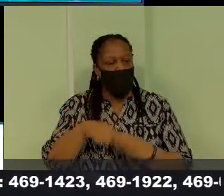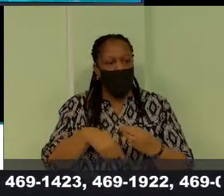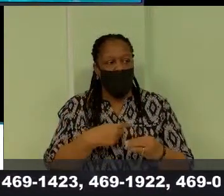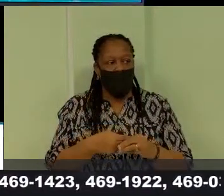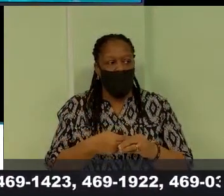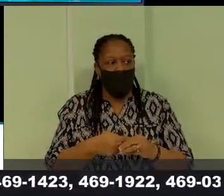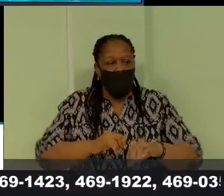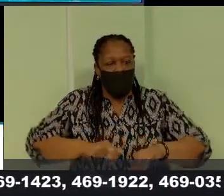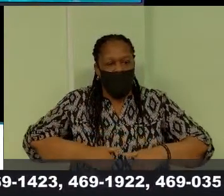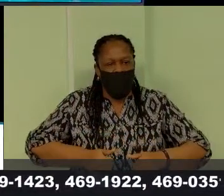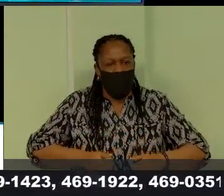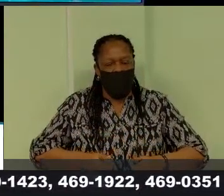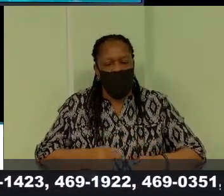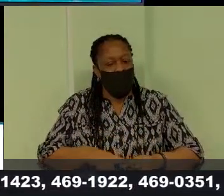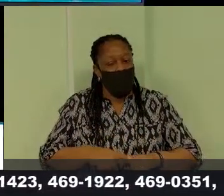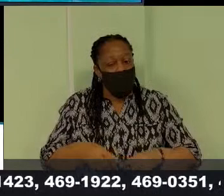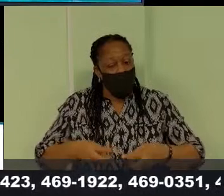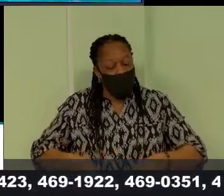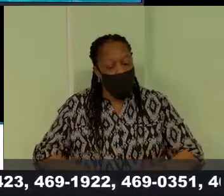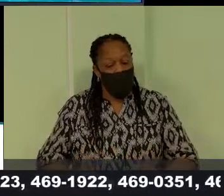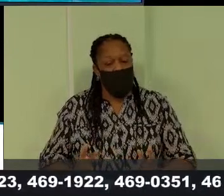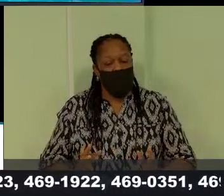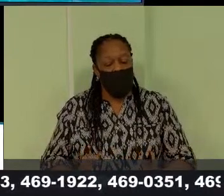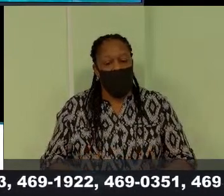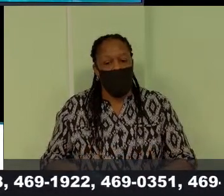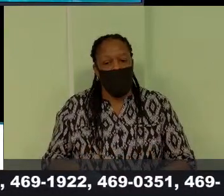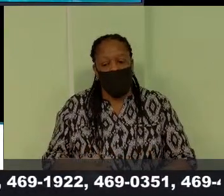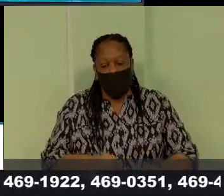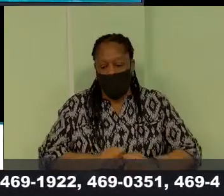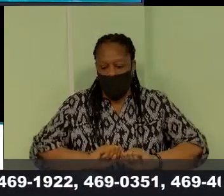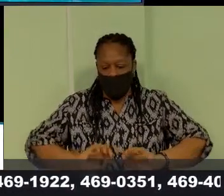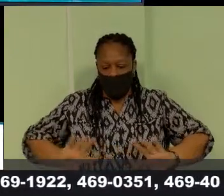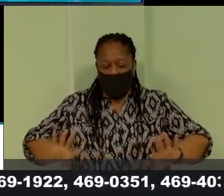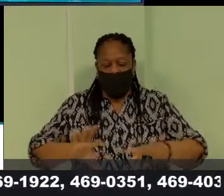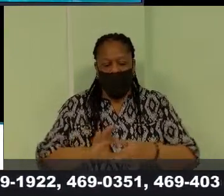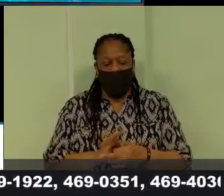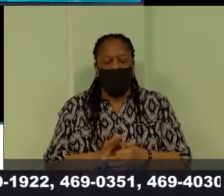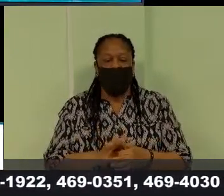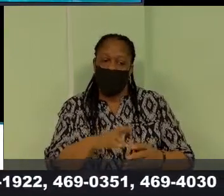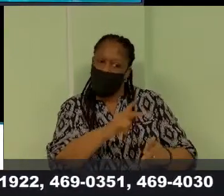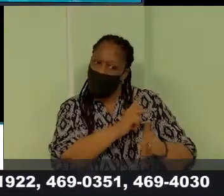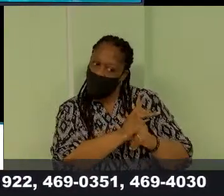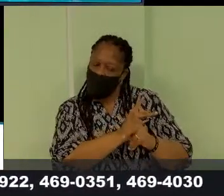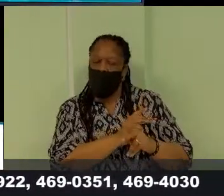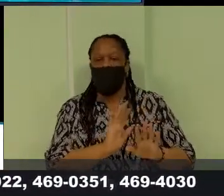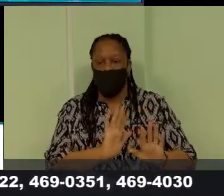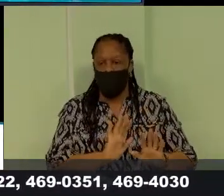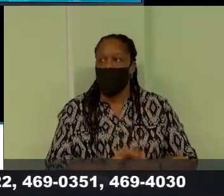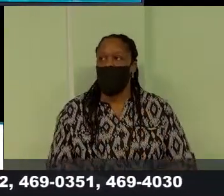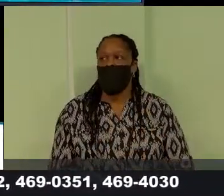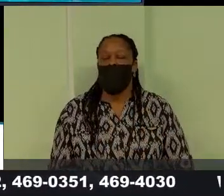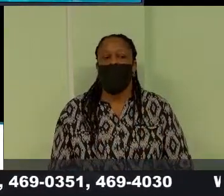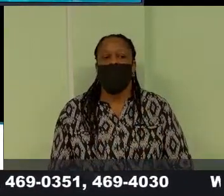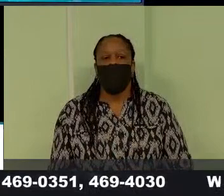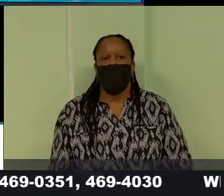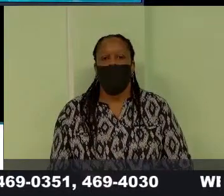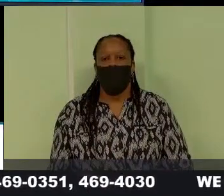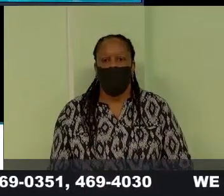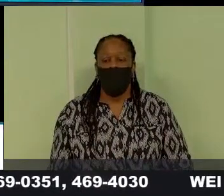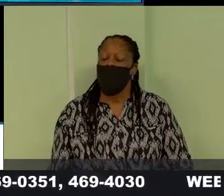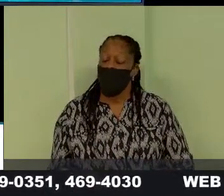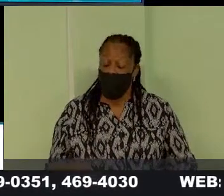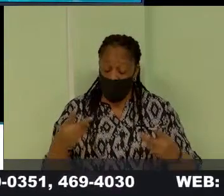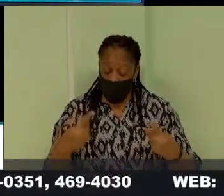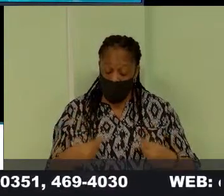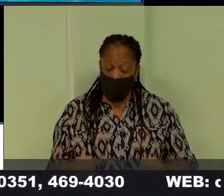spread of the virus. We have been highlighting the most common means of spread prevention over the last